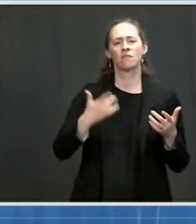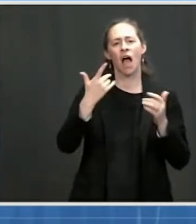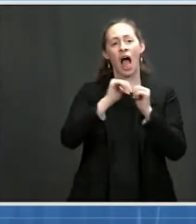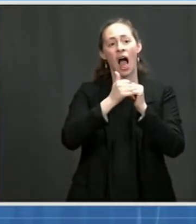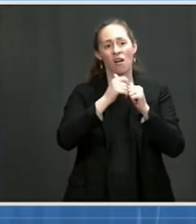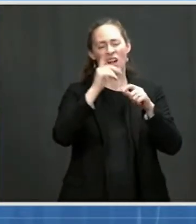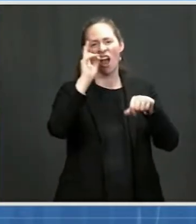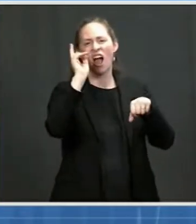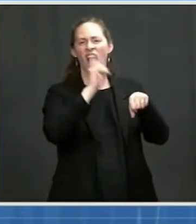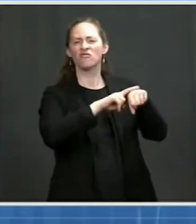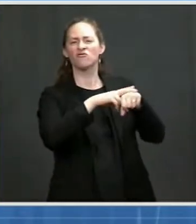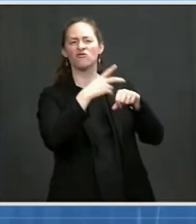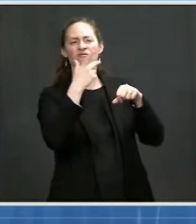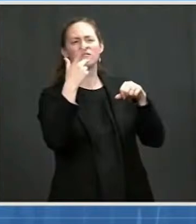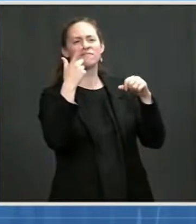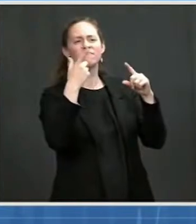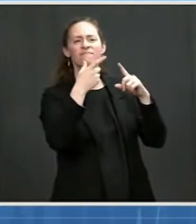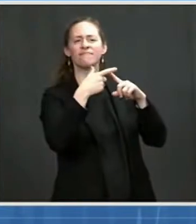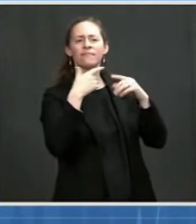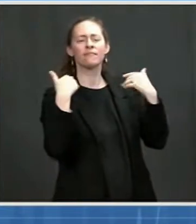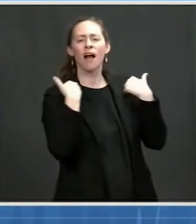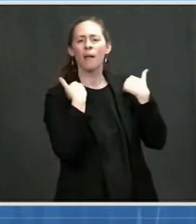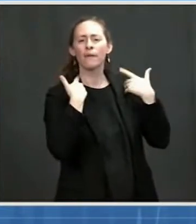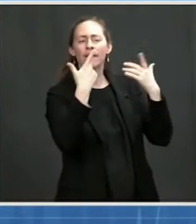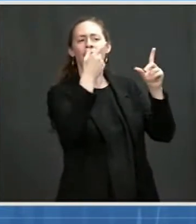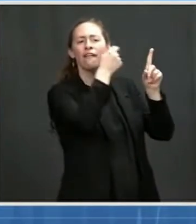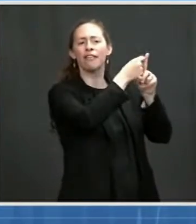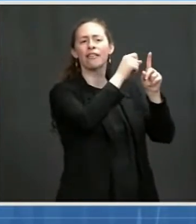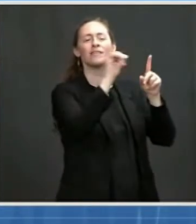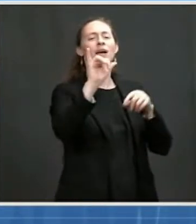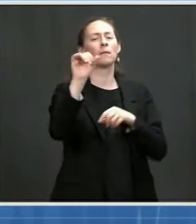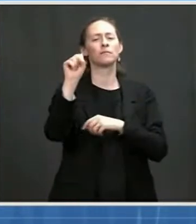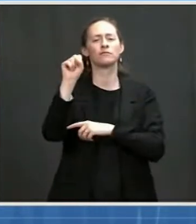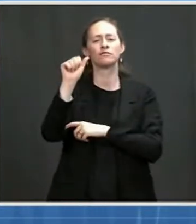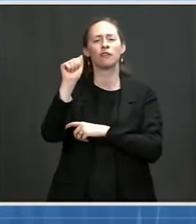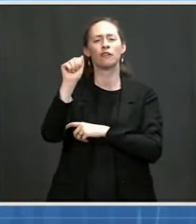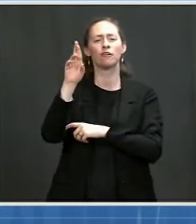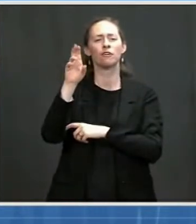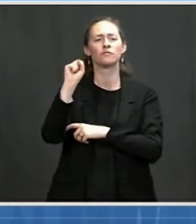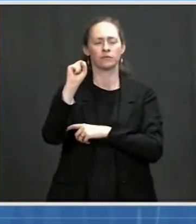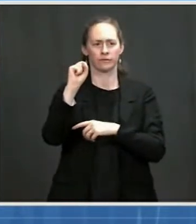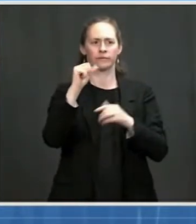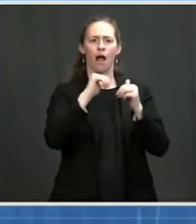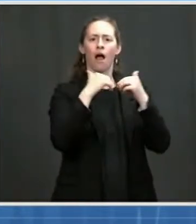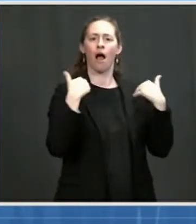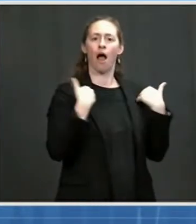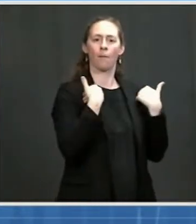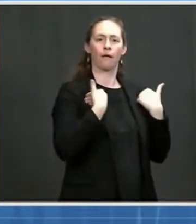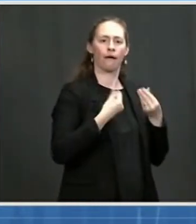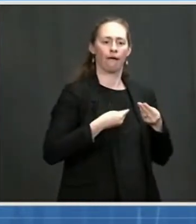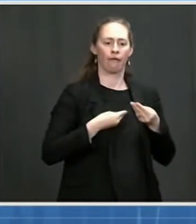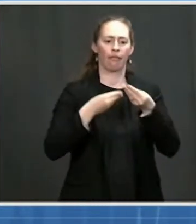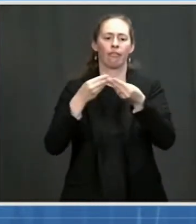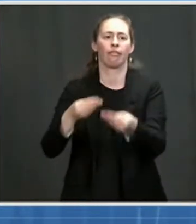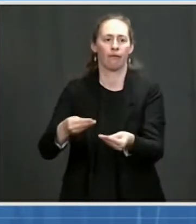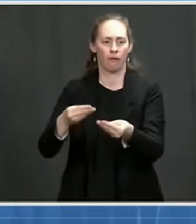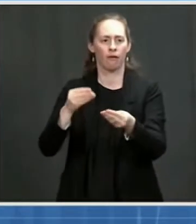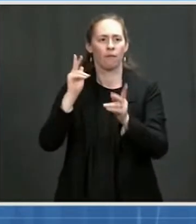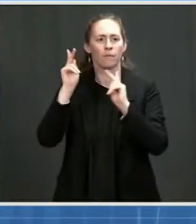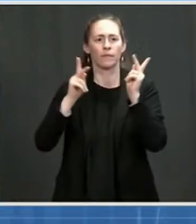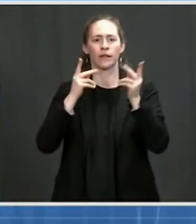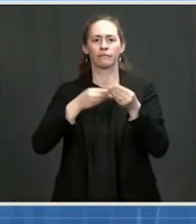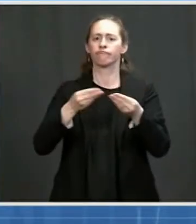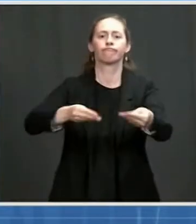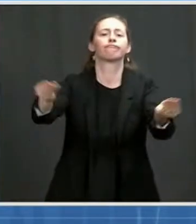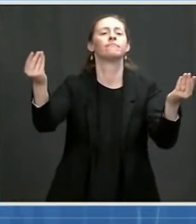with SARS-CoV-1, where it goes from an animal reservoir to a human. But we don't know 100% the answer to